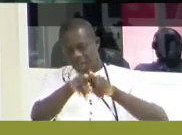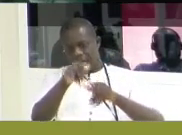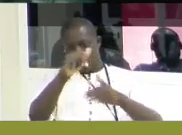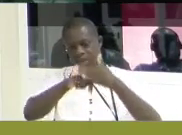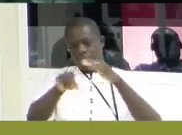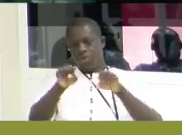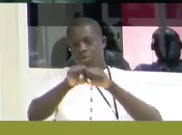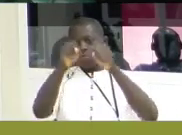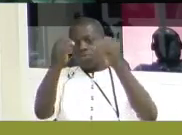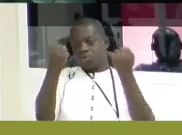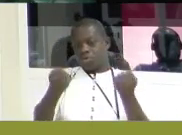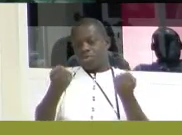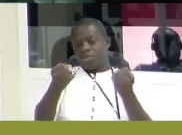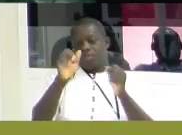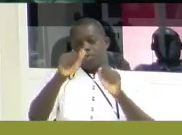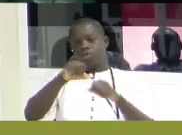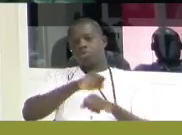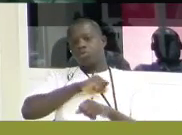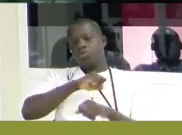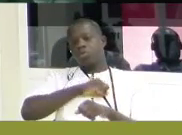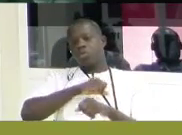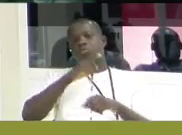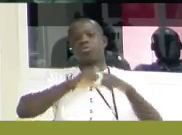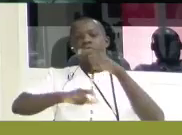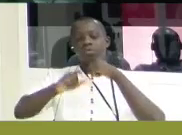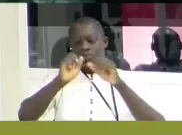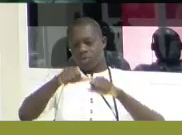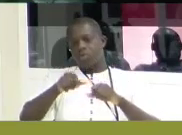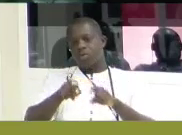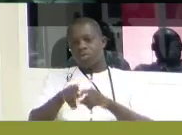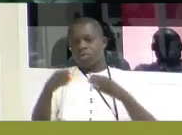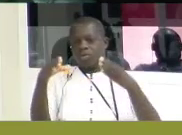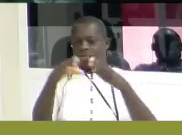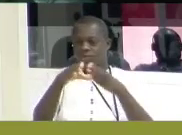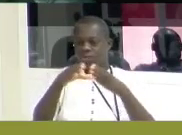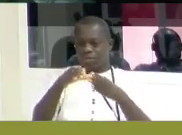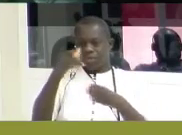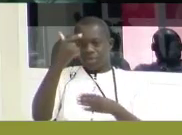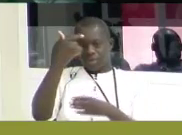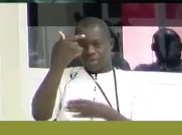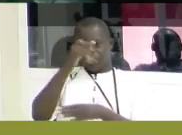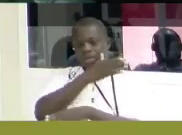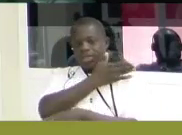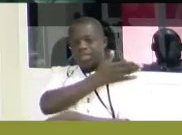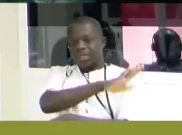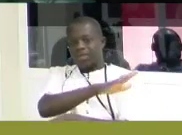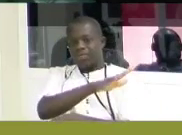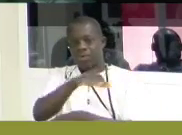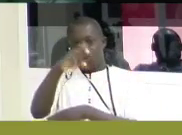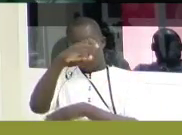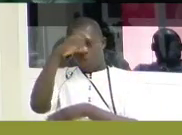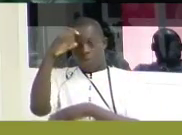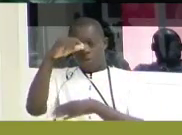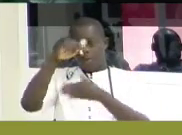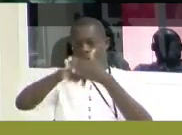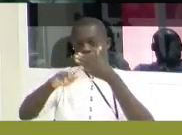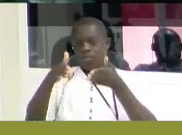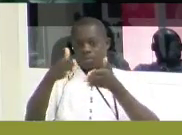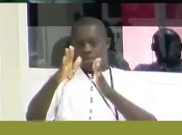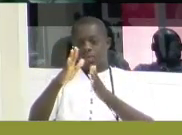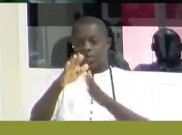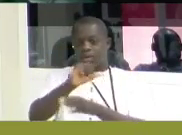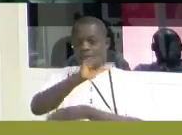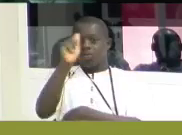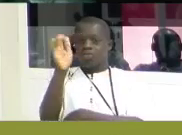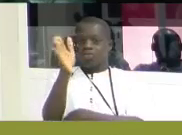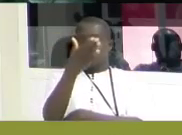only forced to leave the Daily Observer newspaper, but you actually left the profession in a way and went and